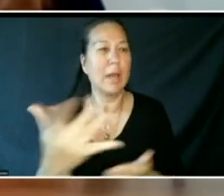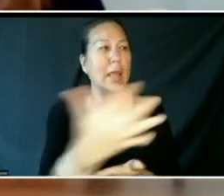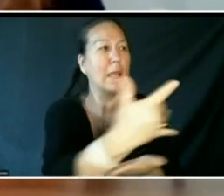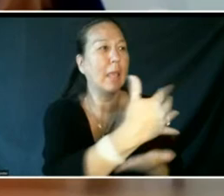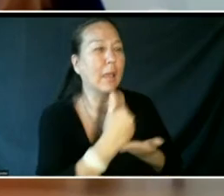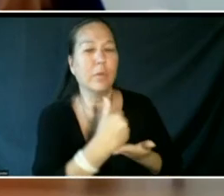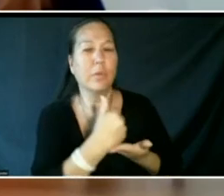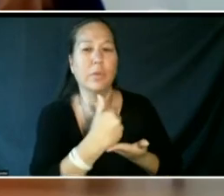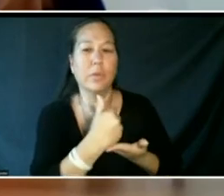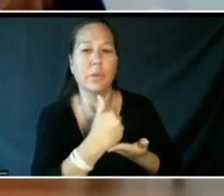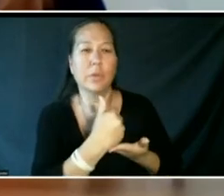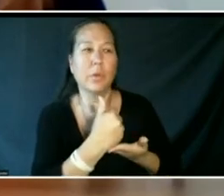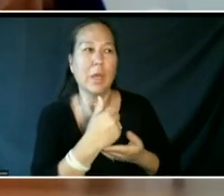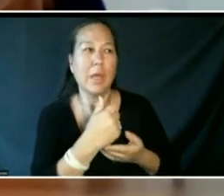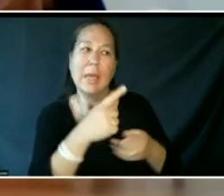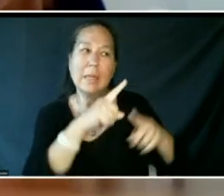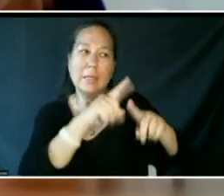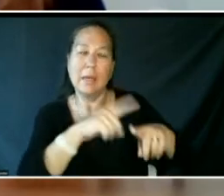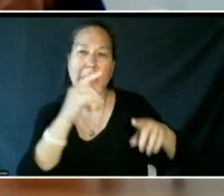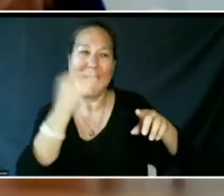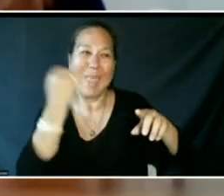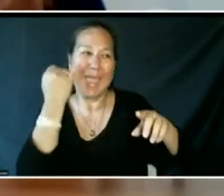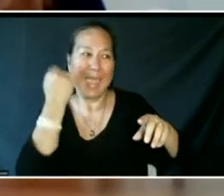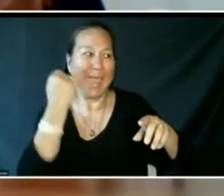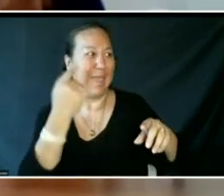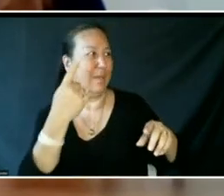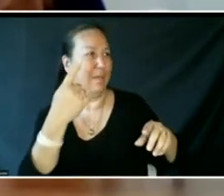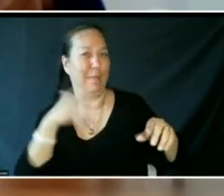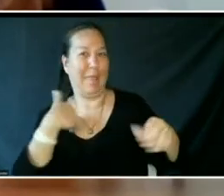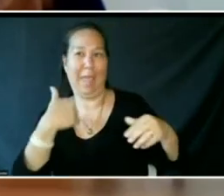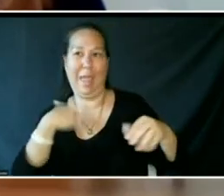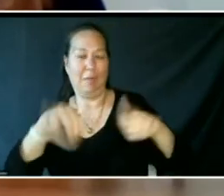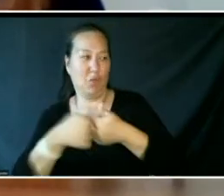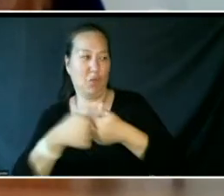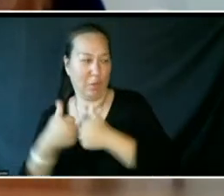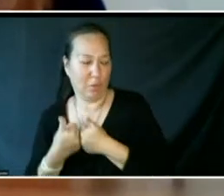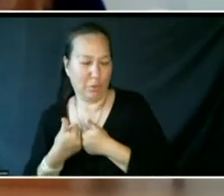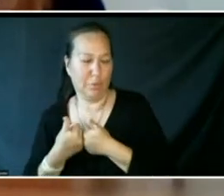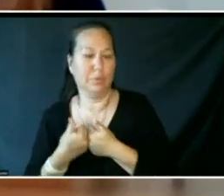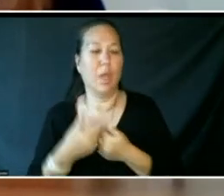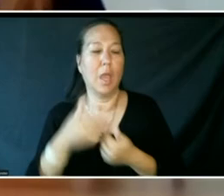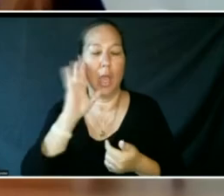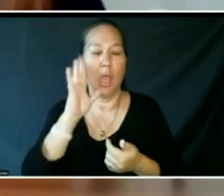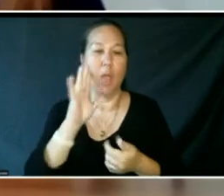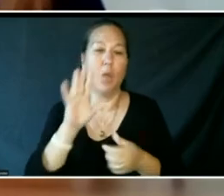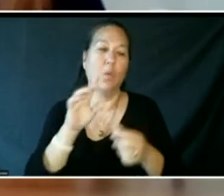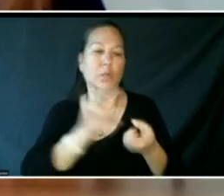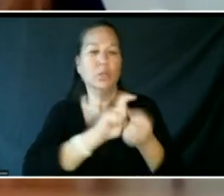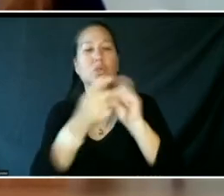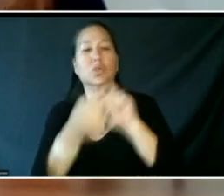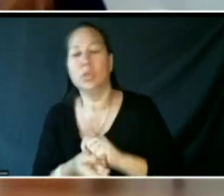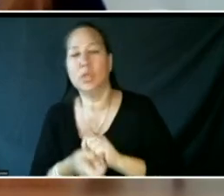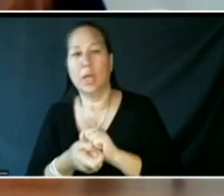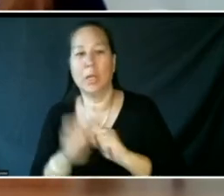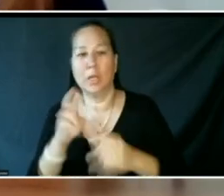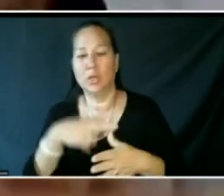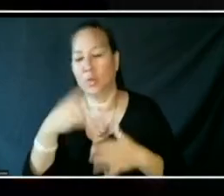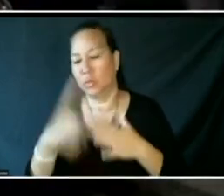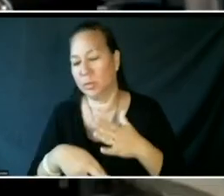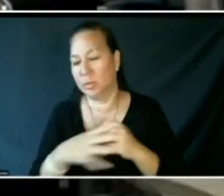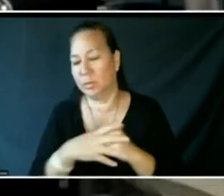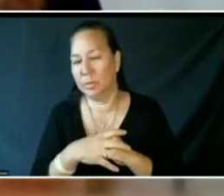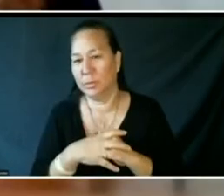legal challenges that were ongoing changed the result of any of the